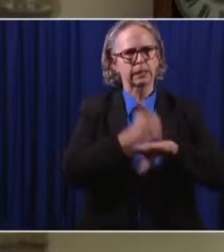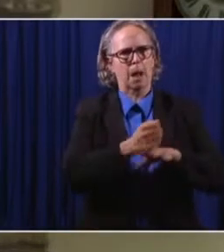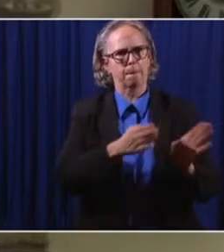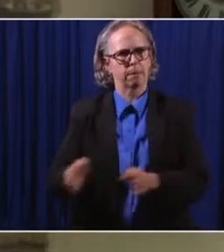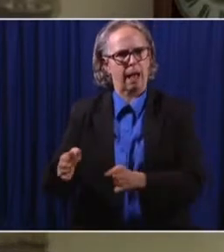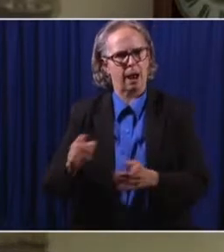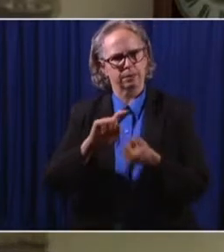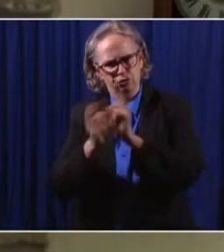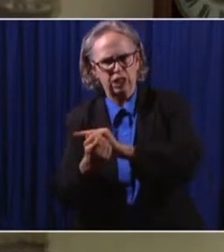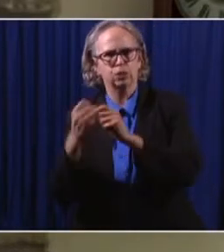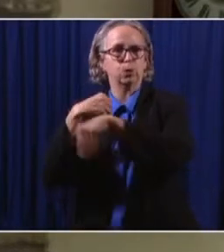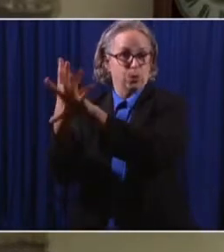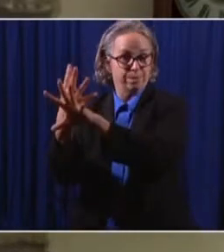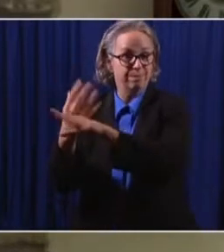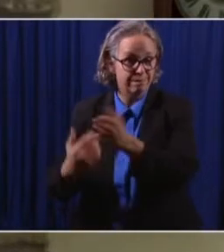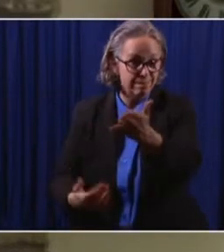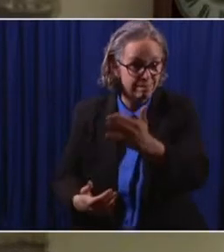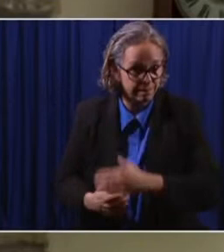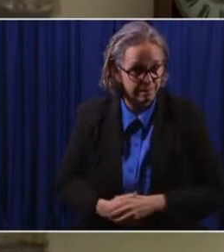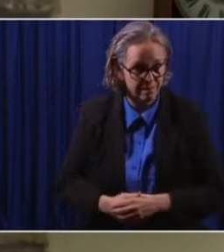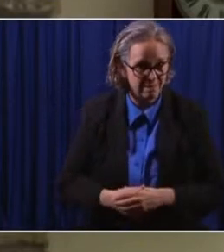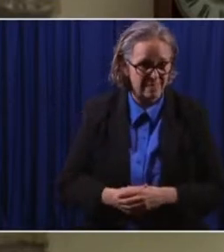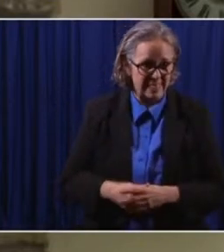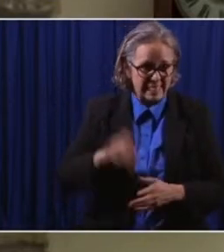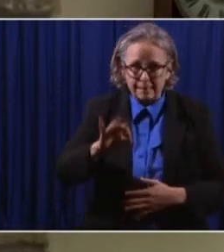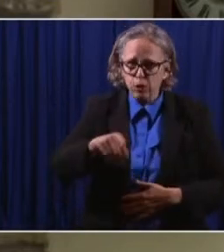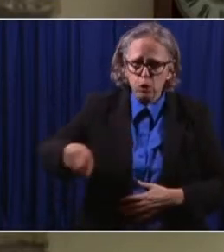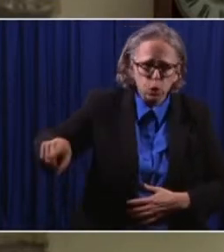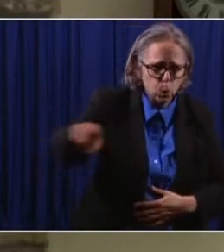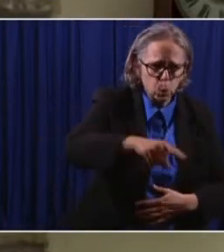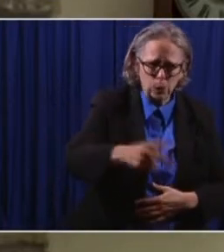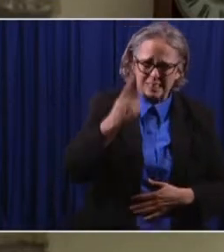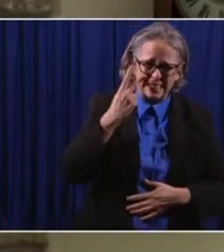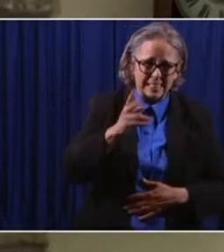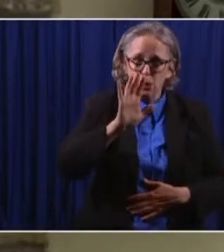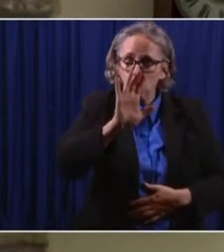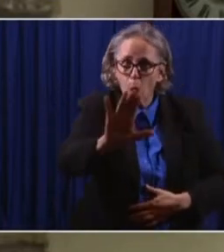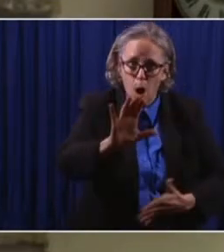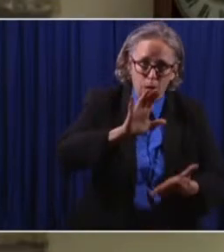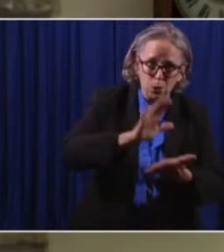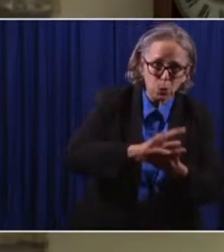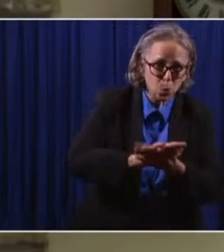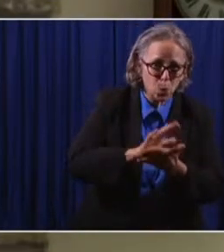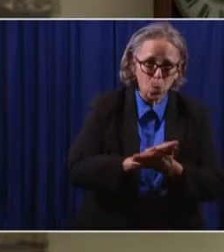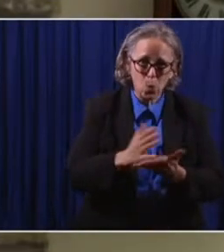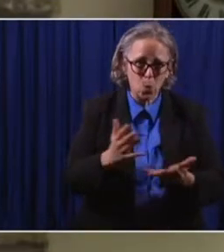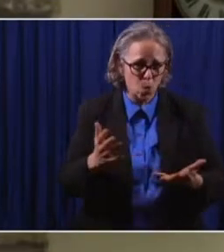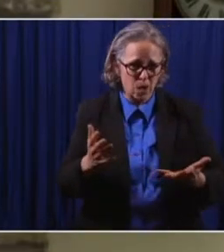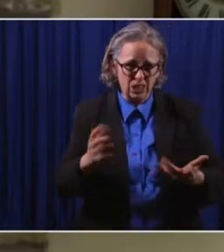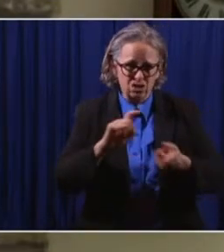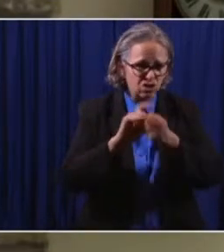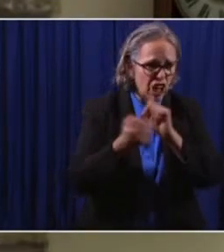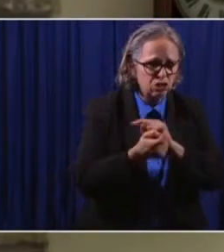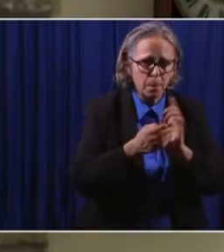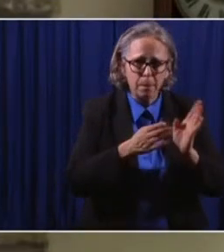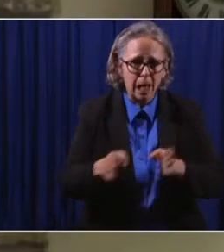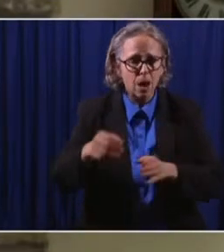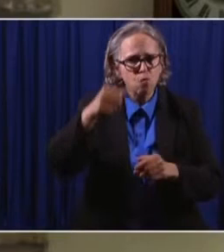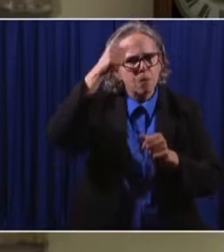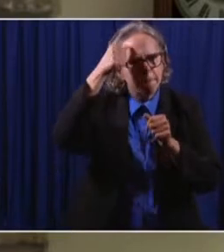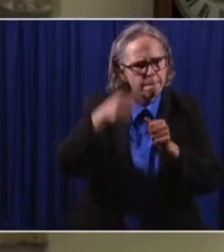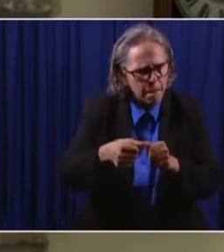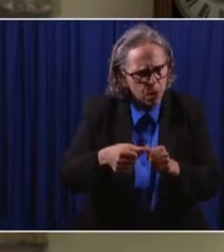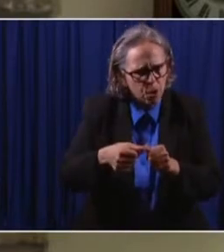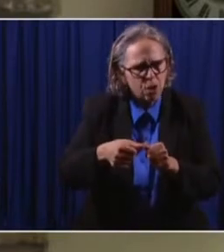there is a case in a school. All that means is that school's focused on it, and they're doing the tracing, and they're doing what